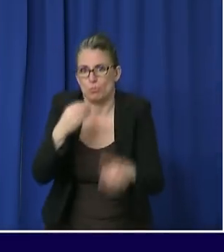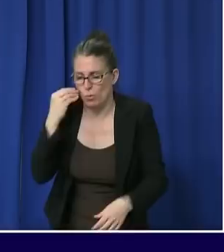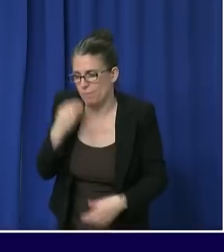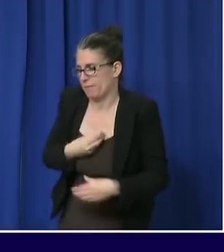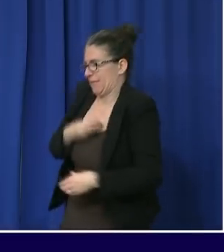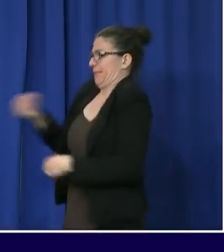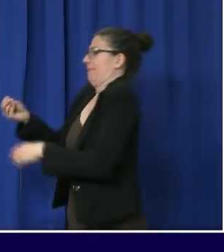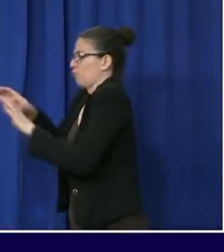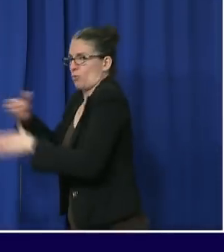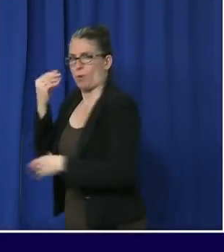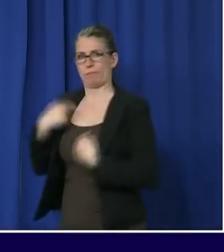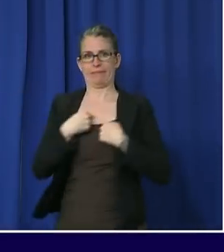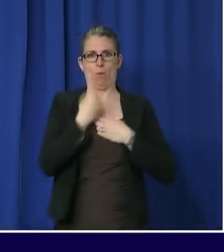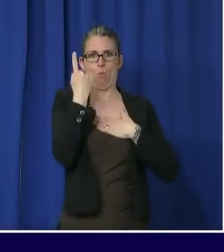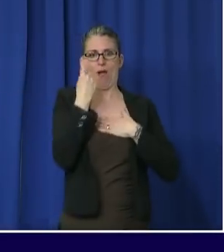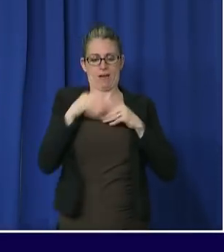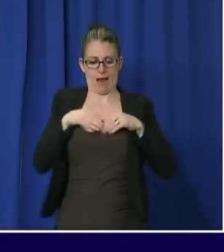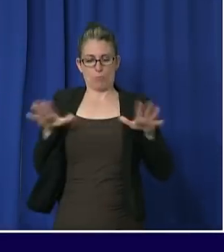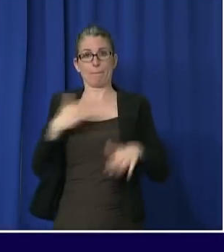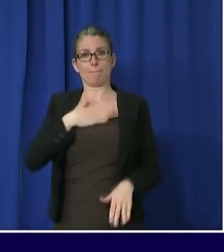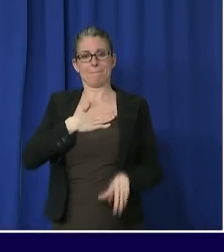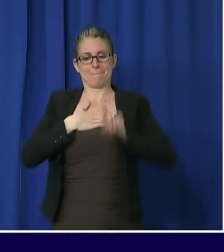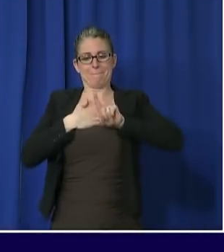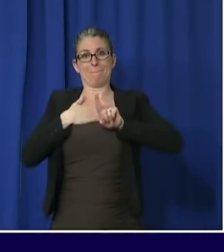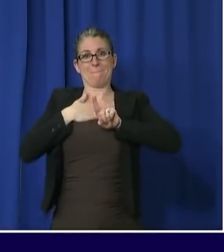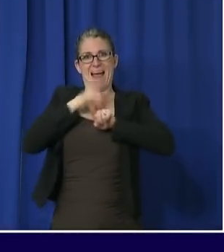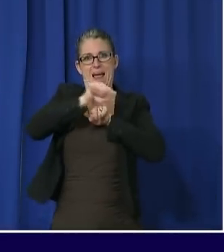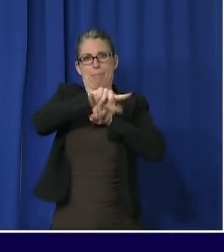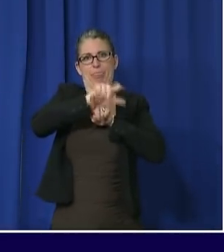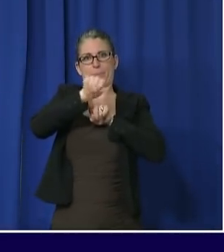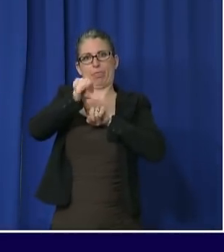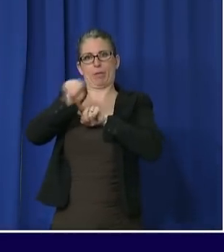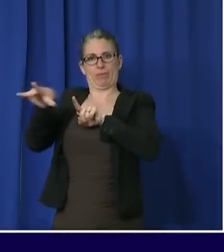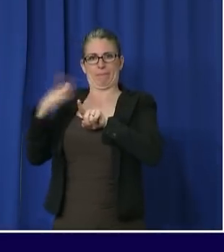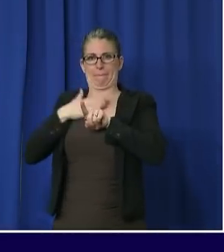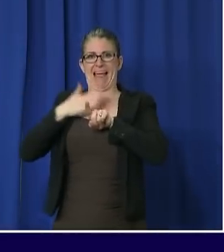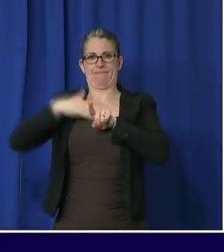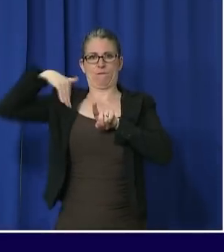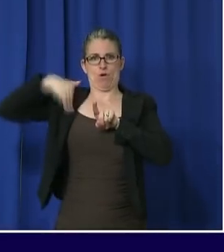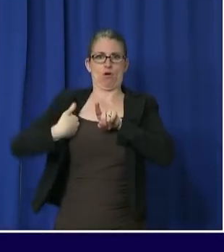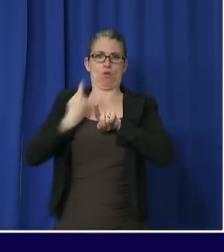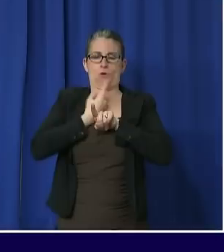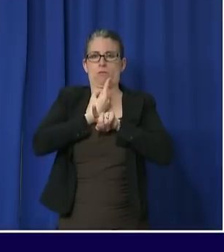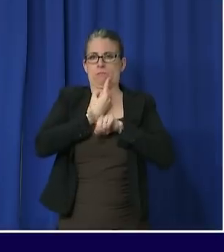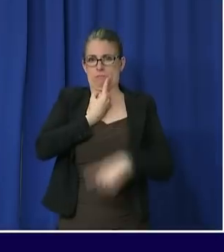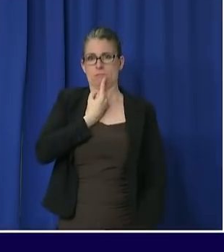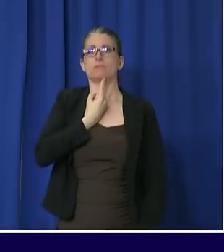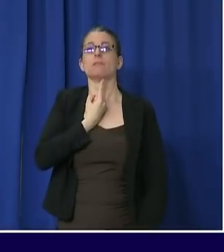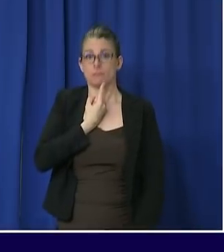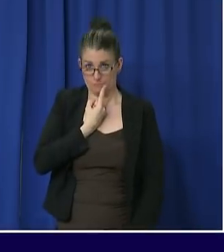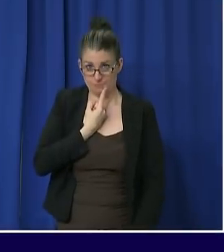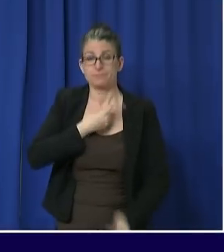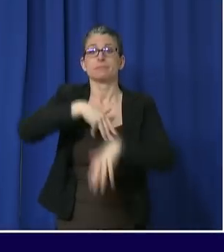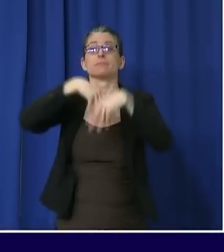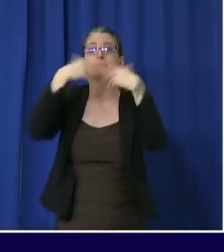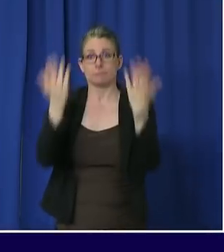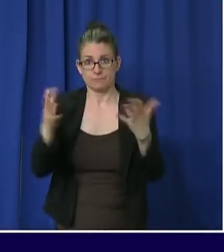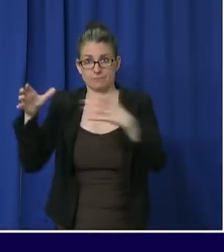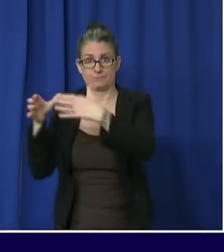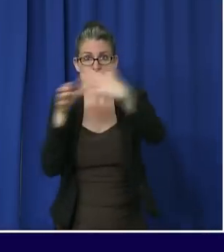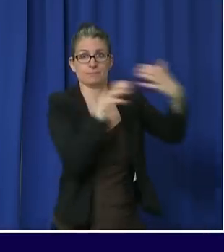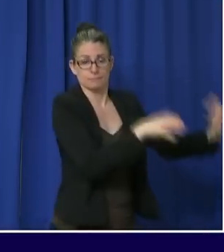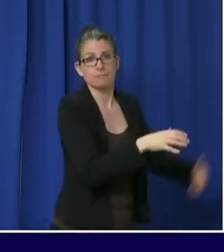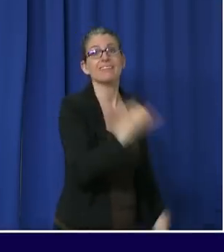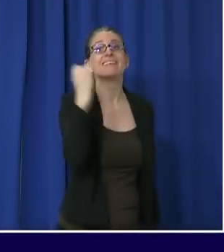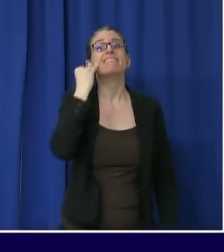the interventions are largely the same, regardless of what the introduction was, which is to say limit visitation, things